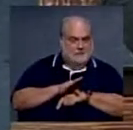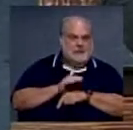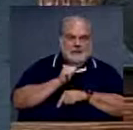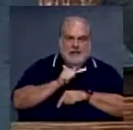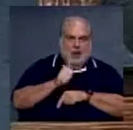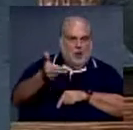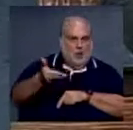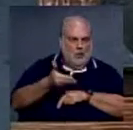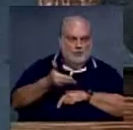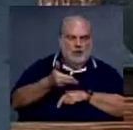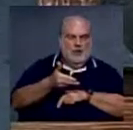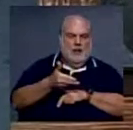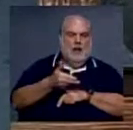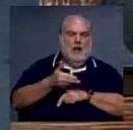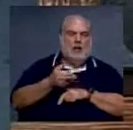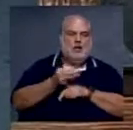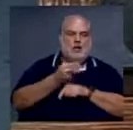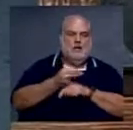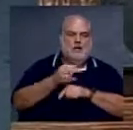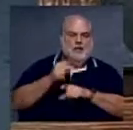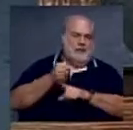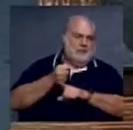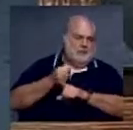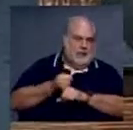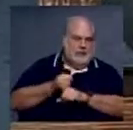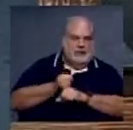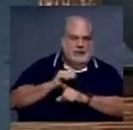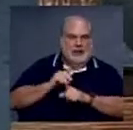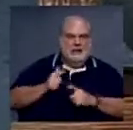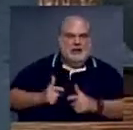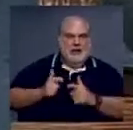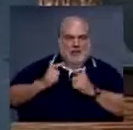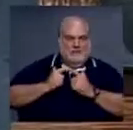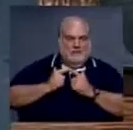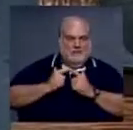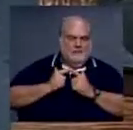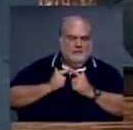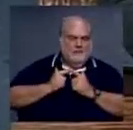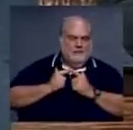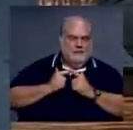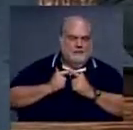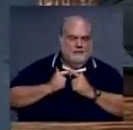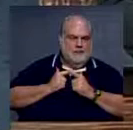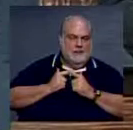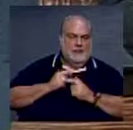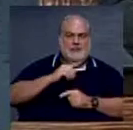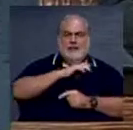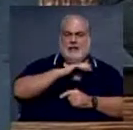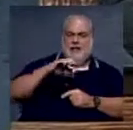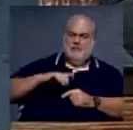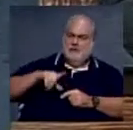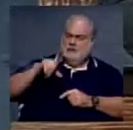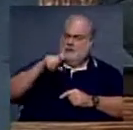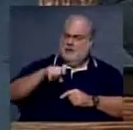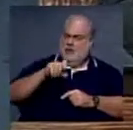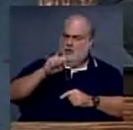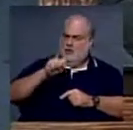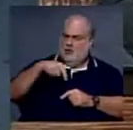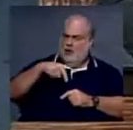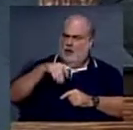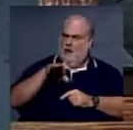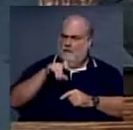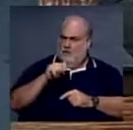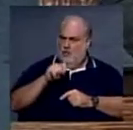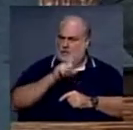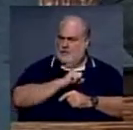welcome a commercial use which affected his quality of life. The commission questioned the square footage per dog. The staff stated that they